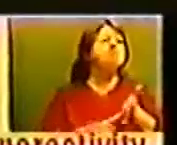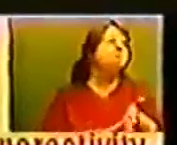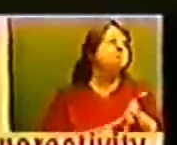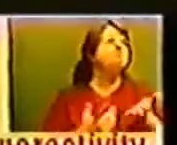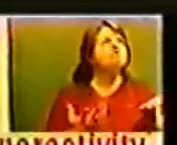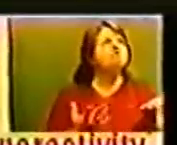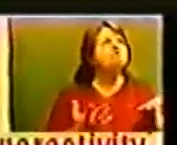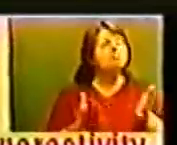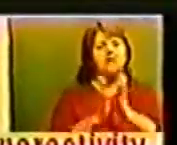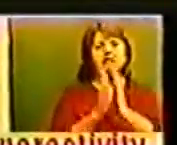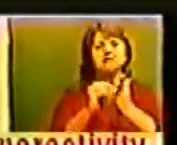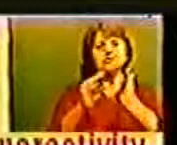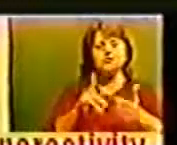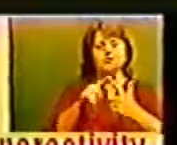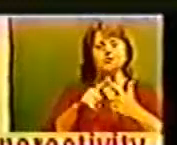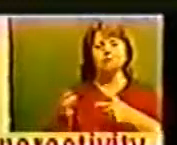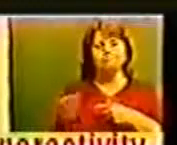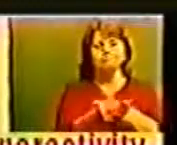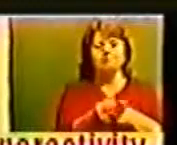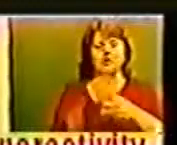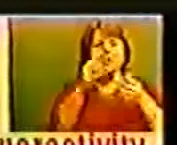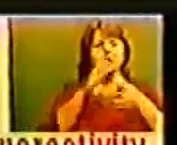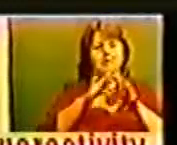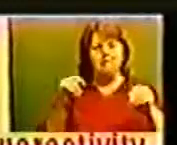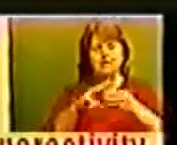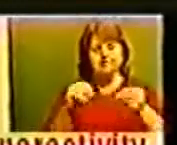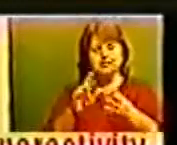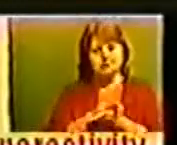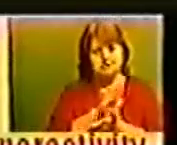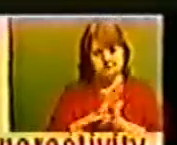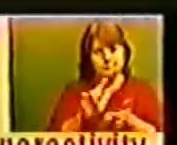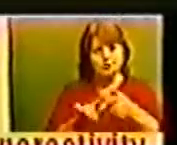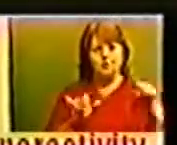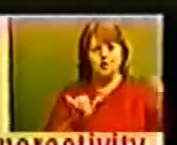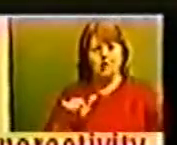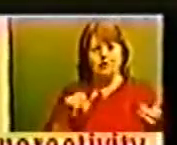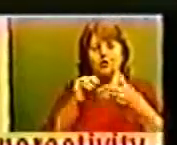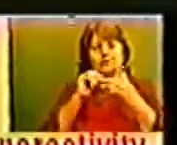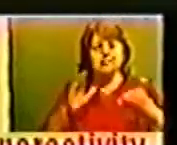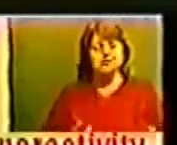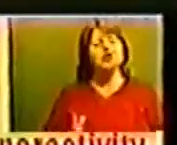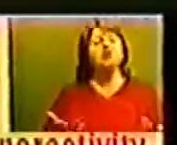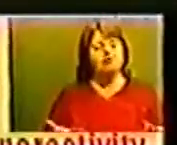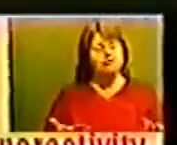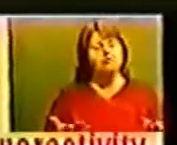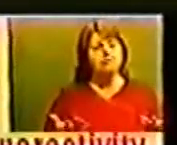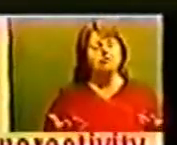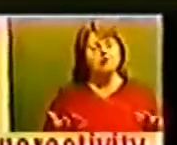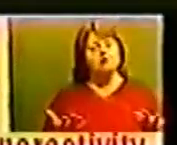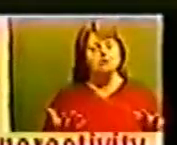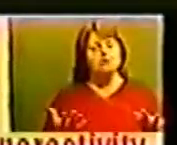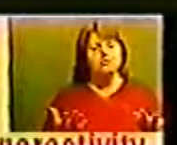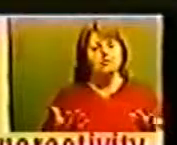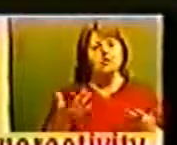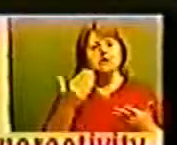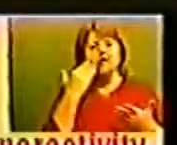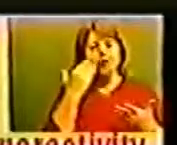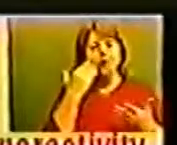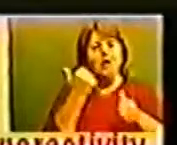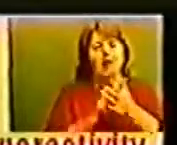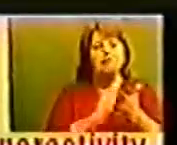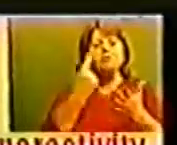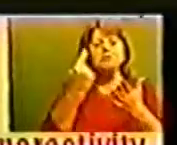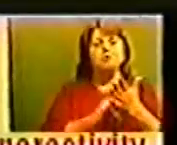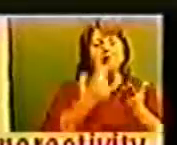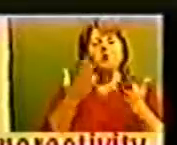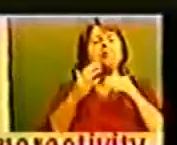be asking a student to carry a message to another teacher that you have made an agreement with previously, and they know every once in